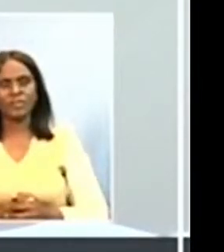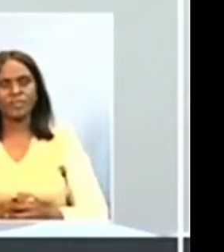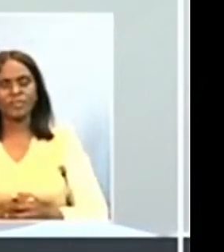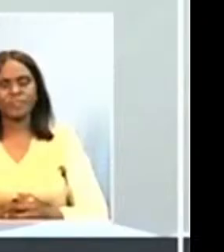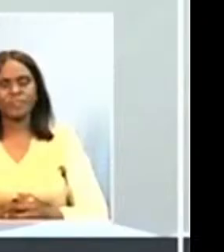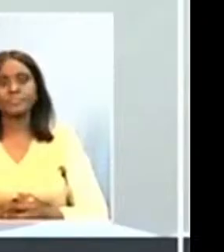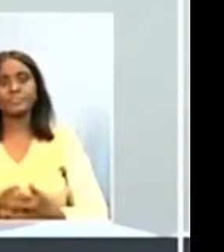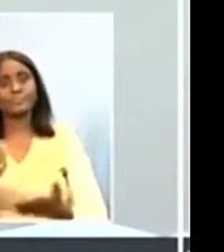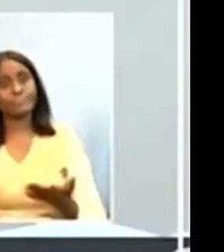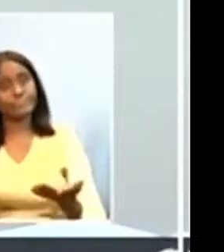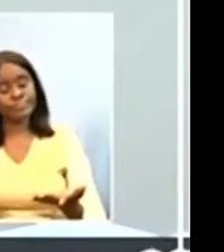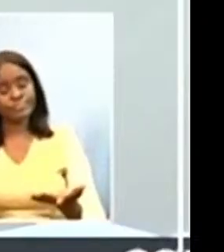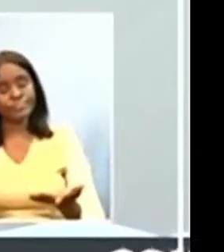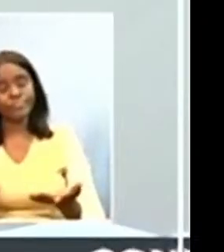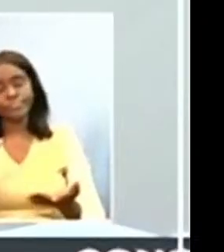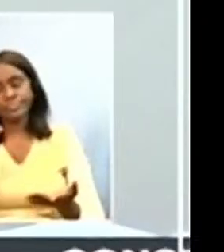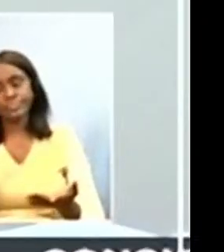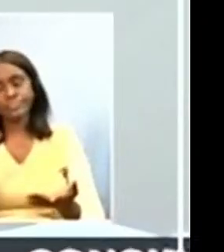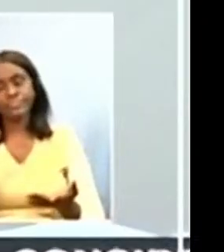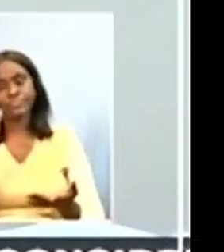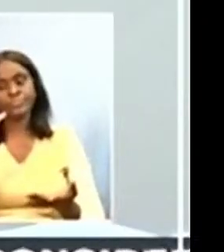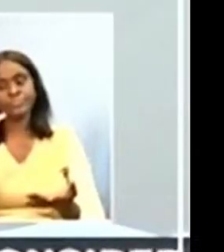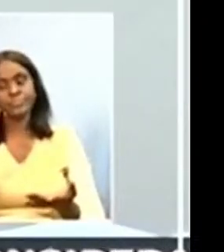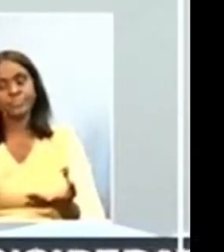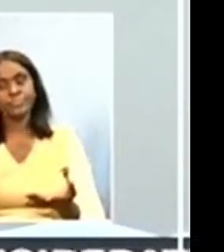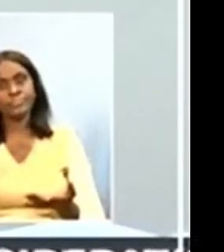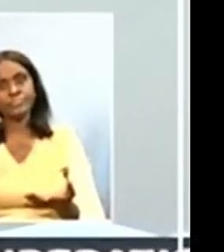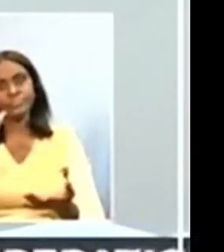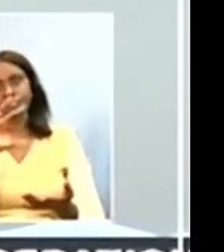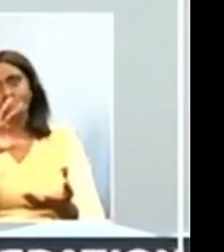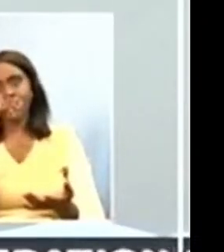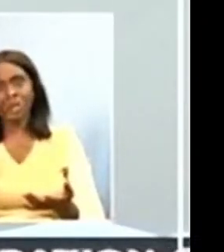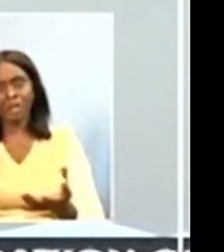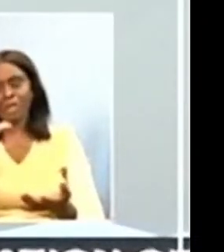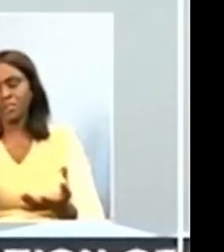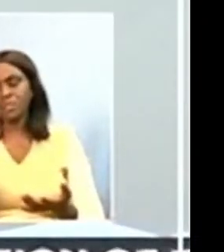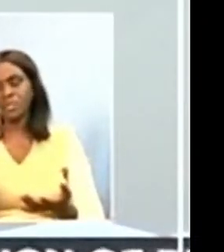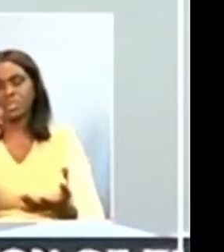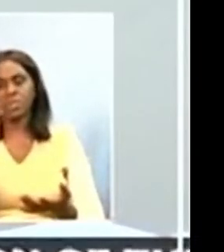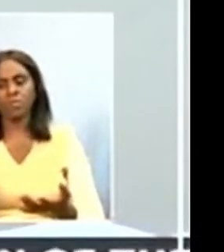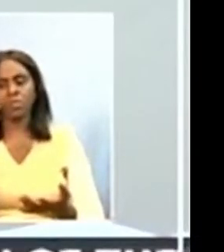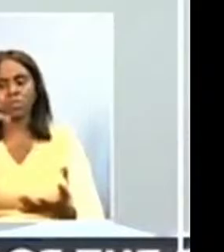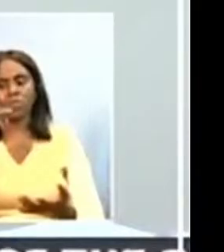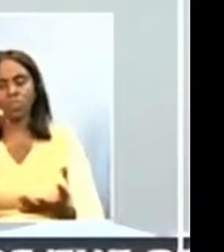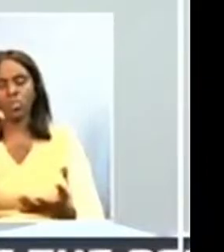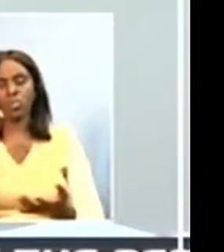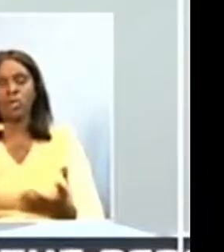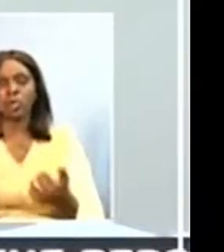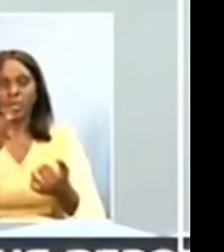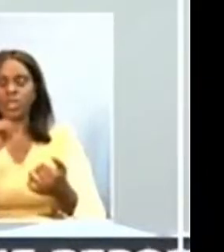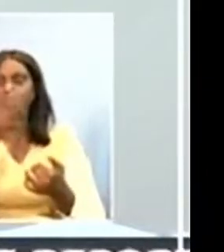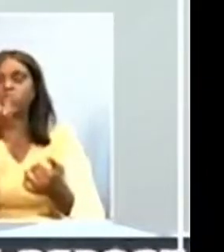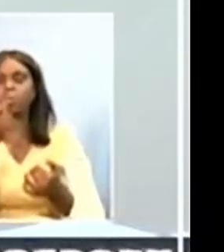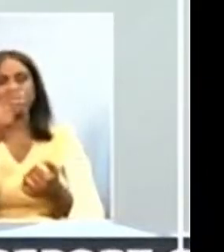So SIKONGO, go back, wish you well. We don't want to see you next